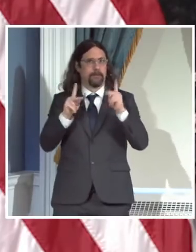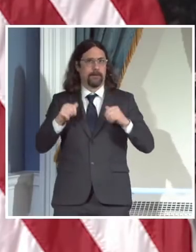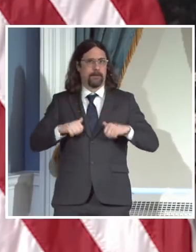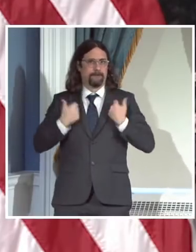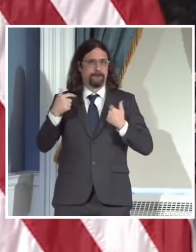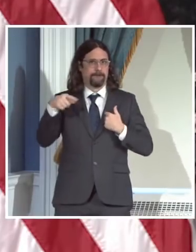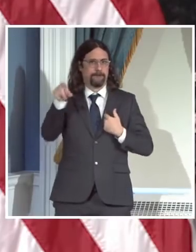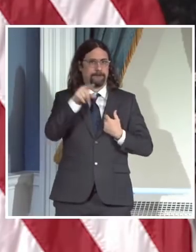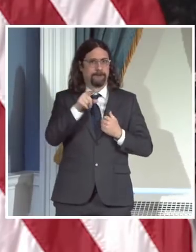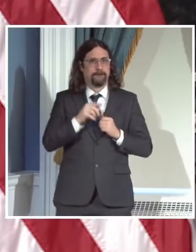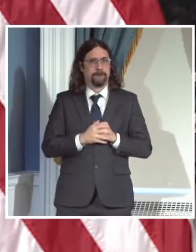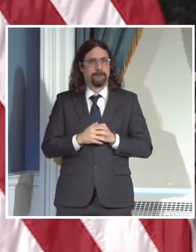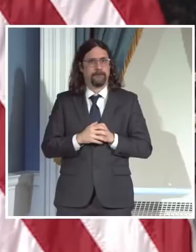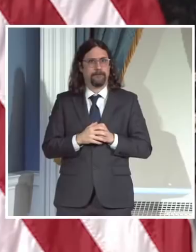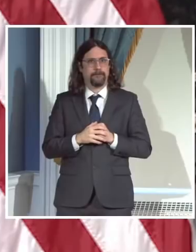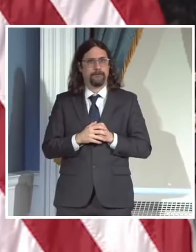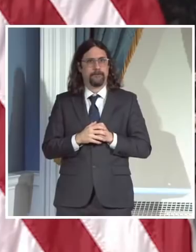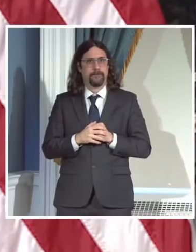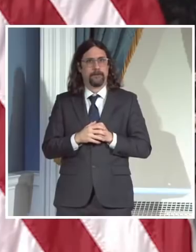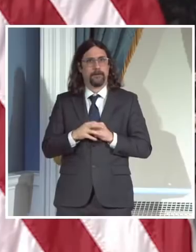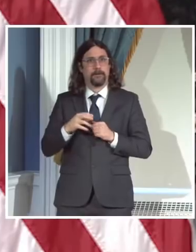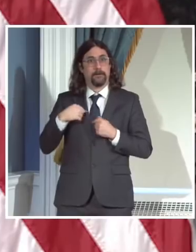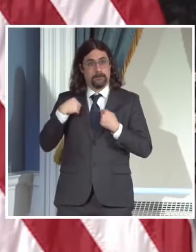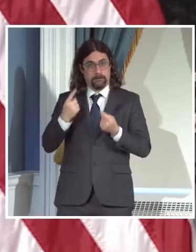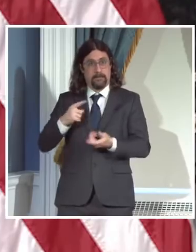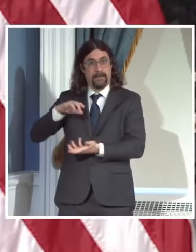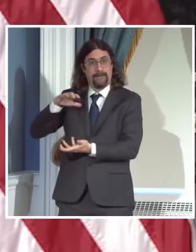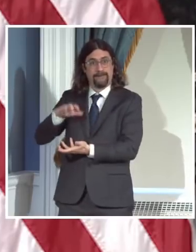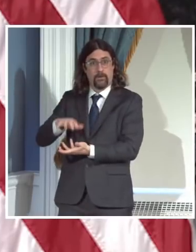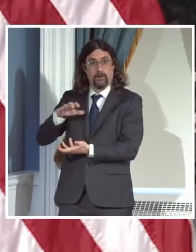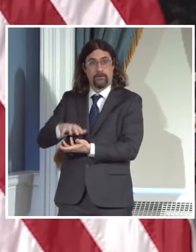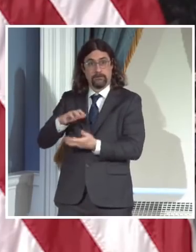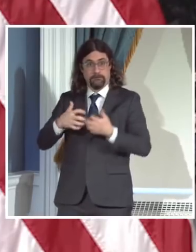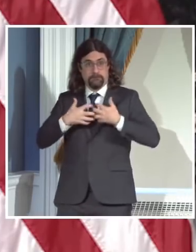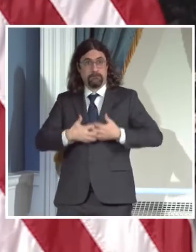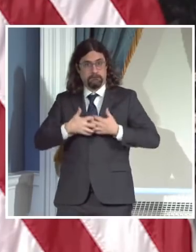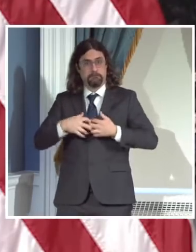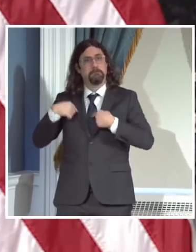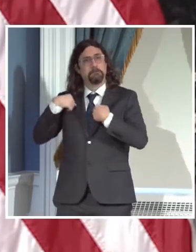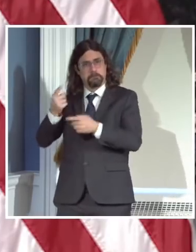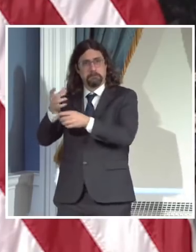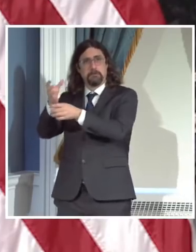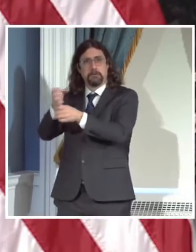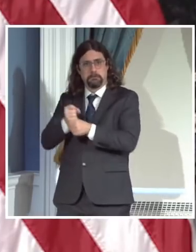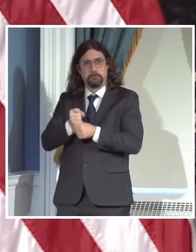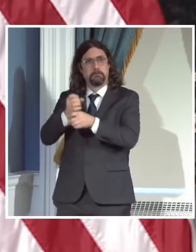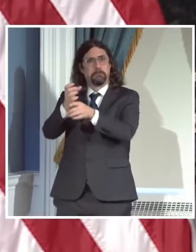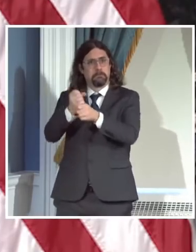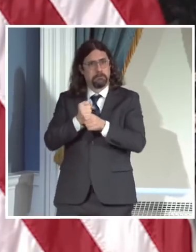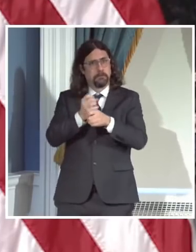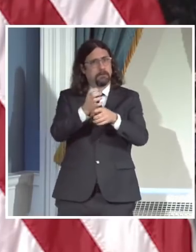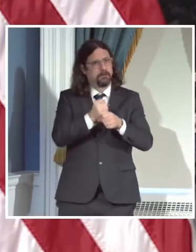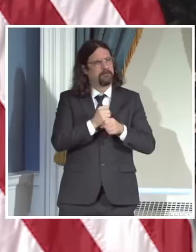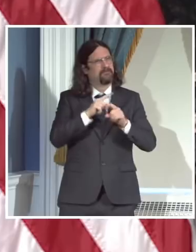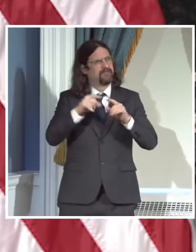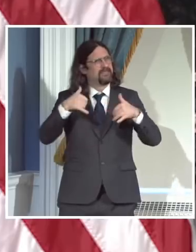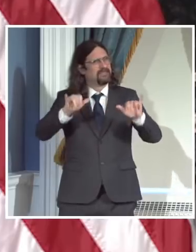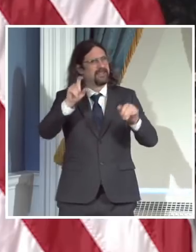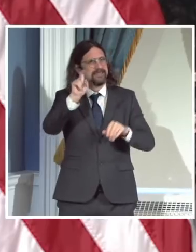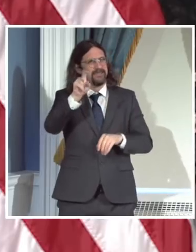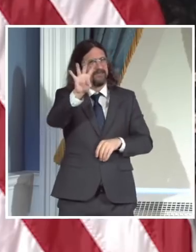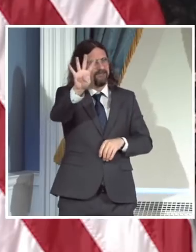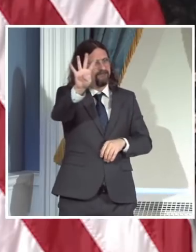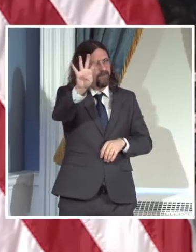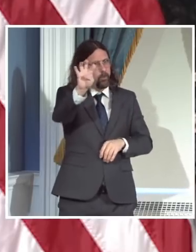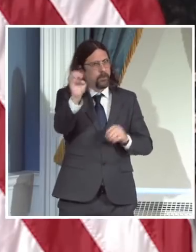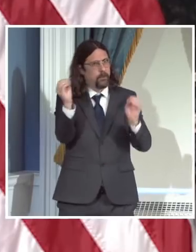ventilators, but we still need 400 more to be in place by Sunday to prepare us for the week ahead. So